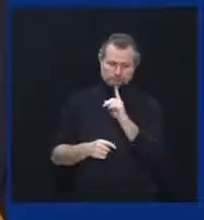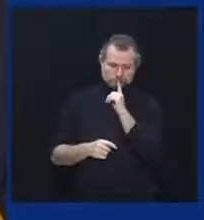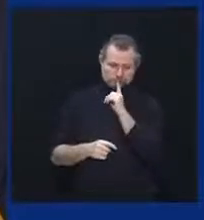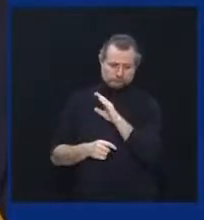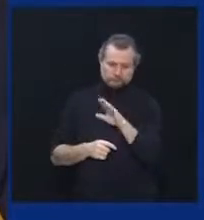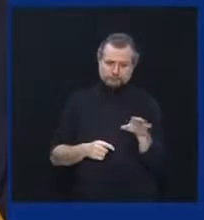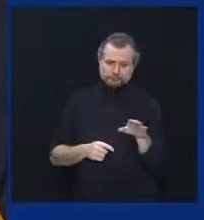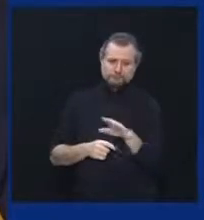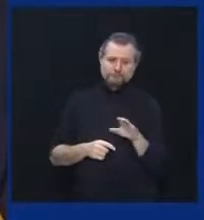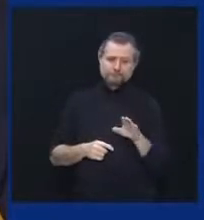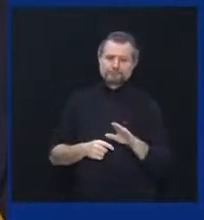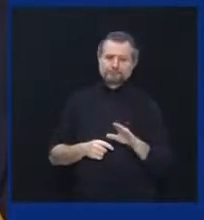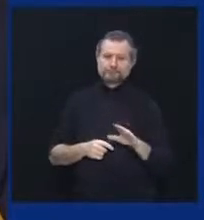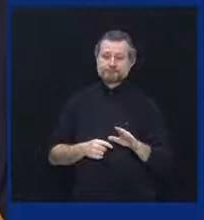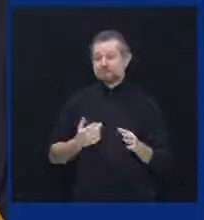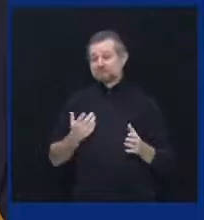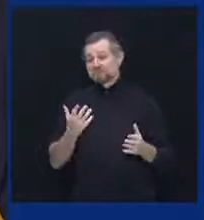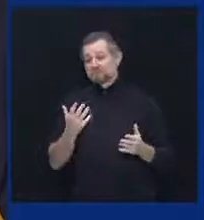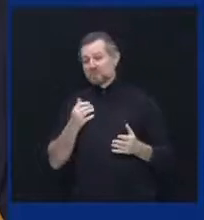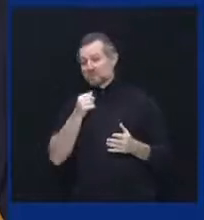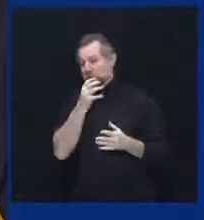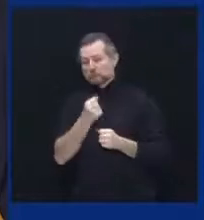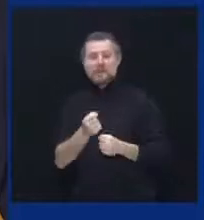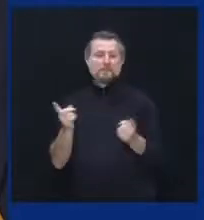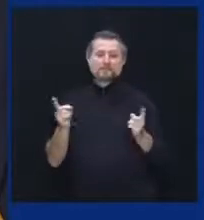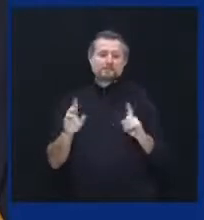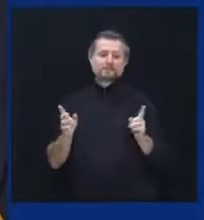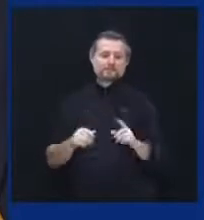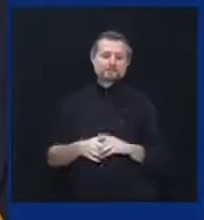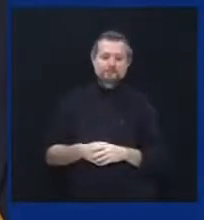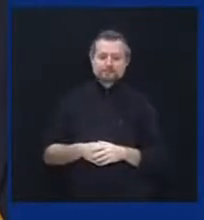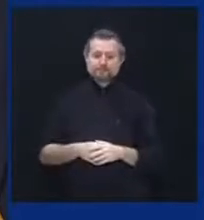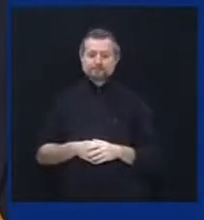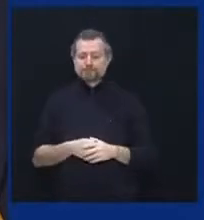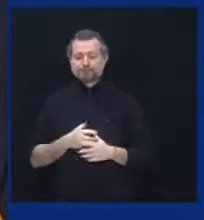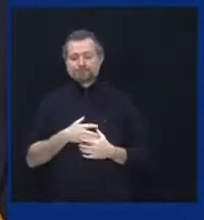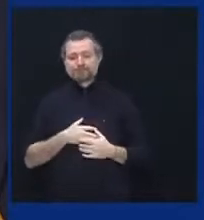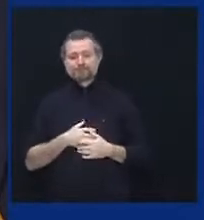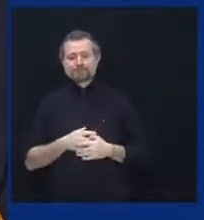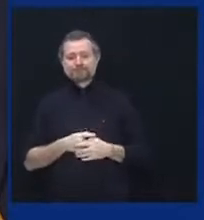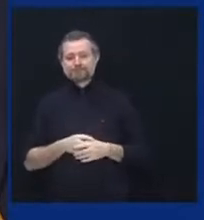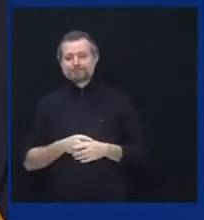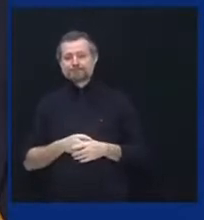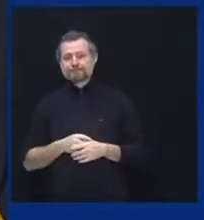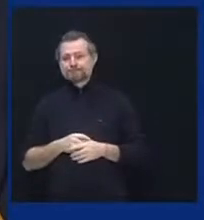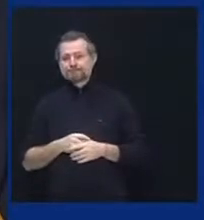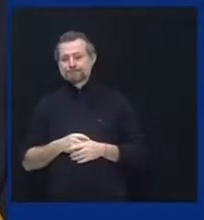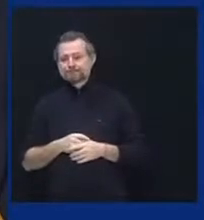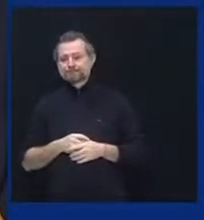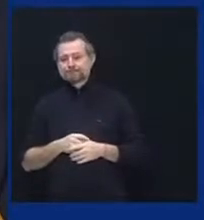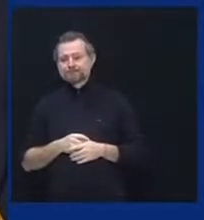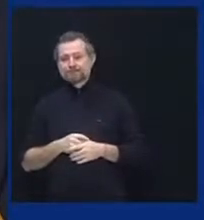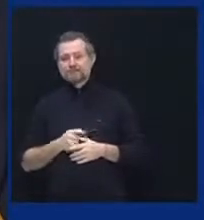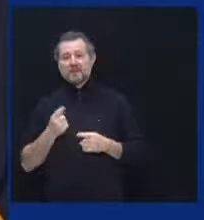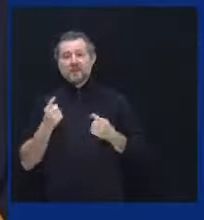because I don't. Because I don't. You want to talk about making